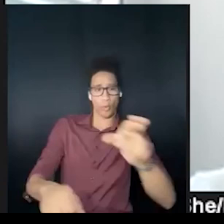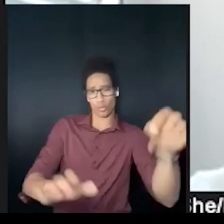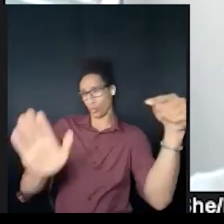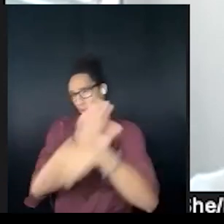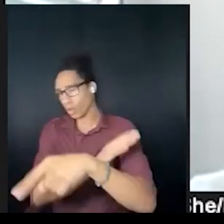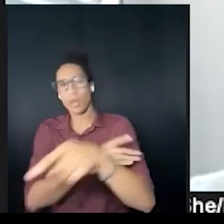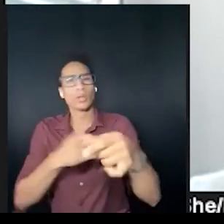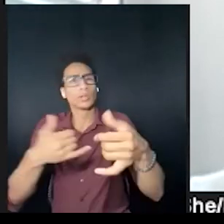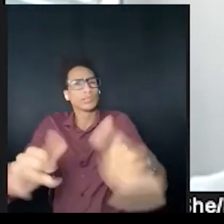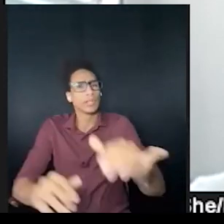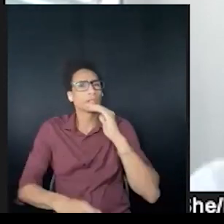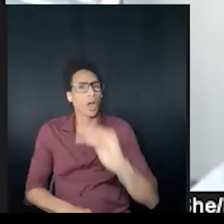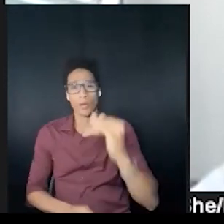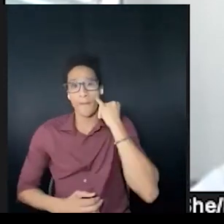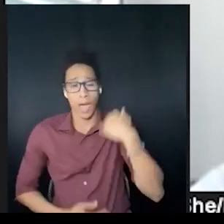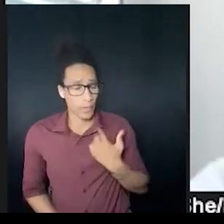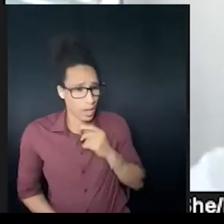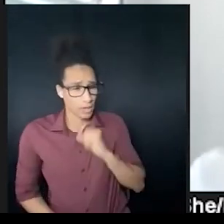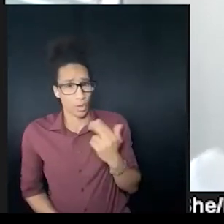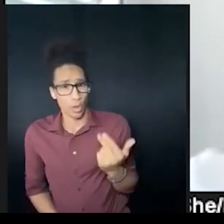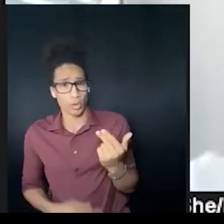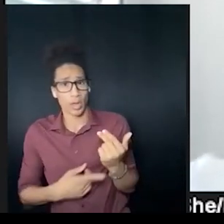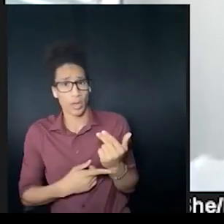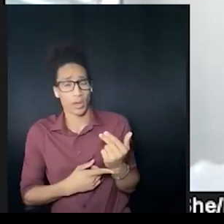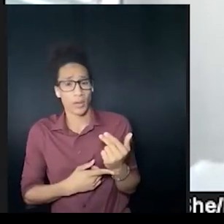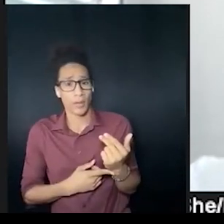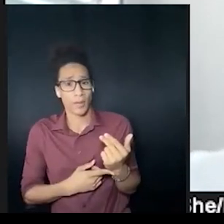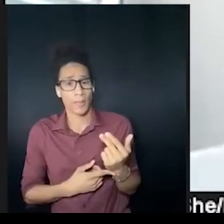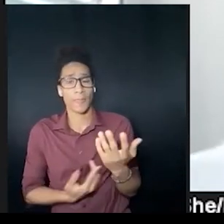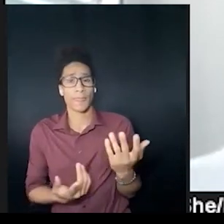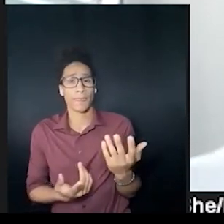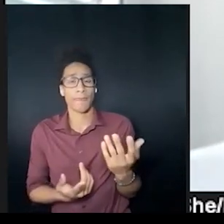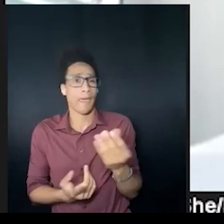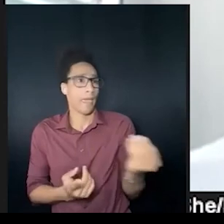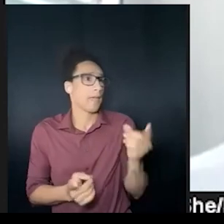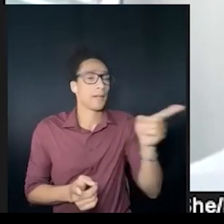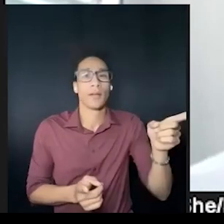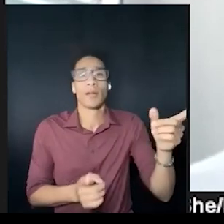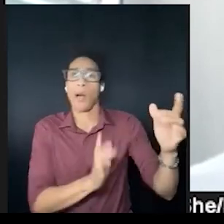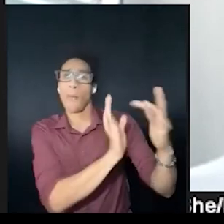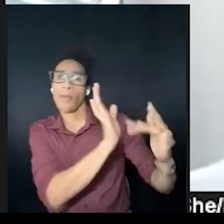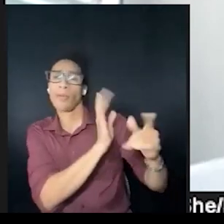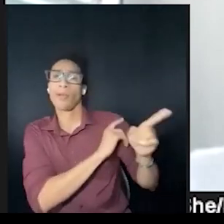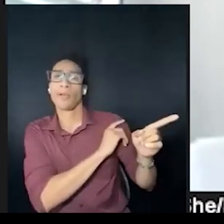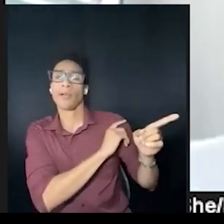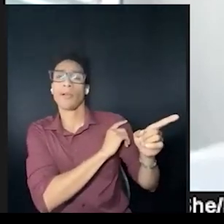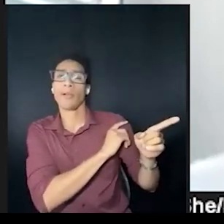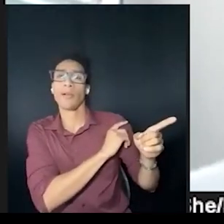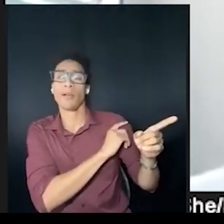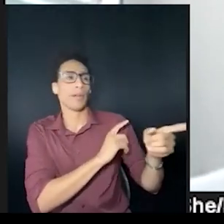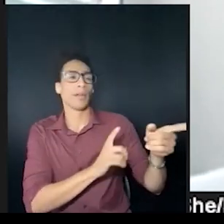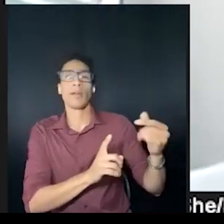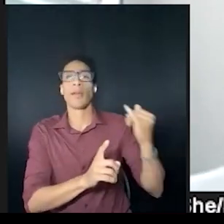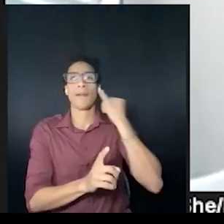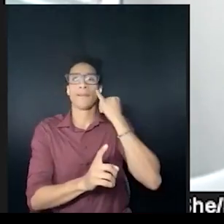and had not committed the crime I did, I would not, and a pedophile came within 10 miles of me, they would be incarcerated